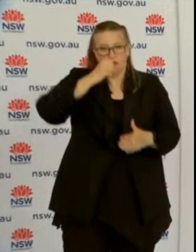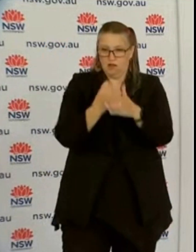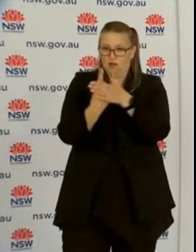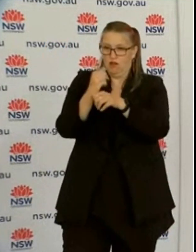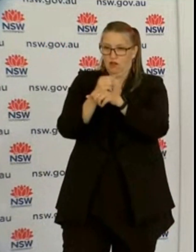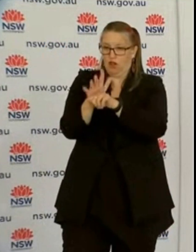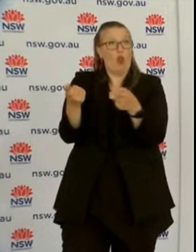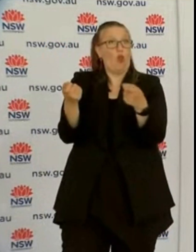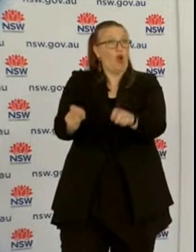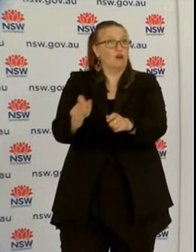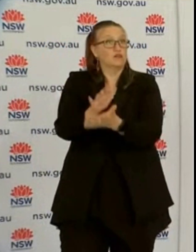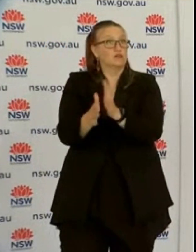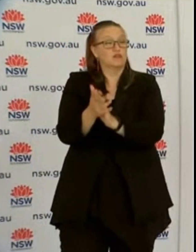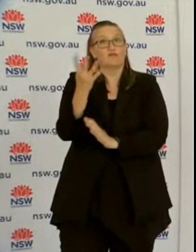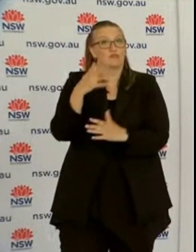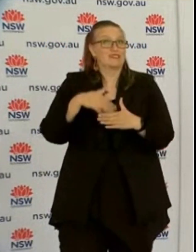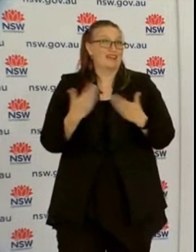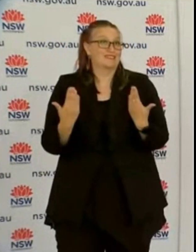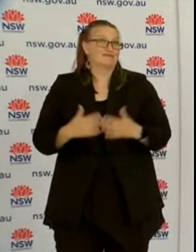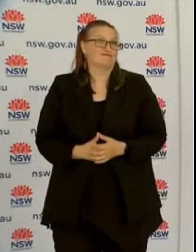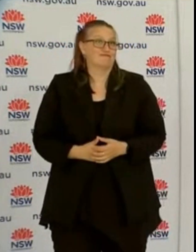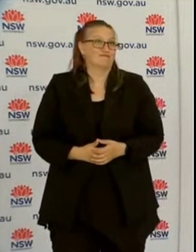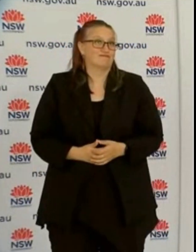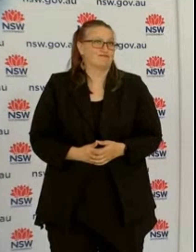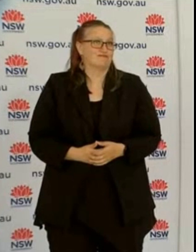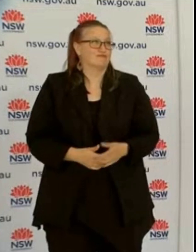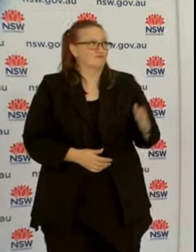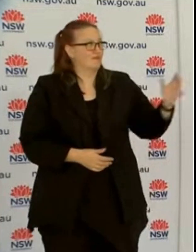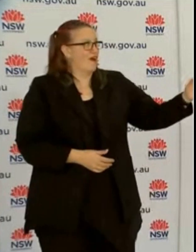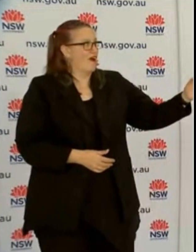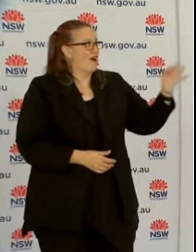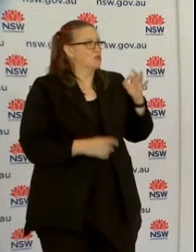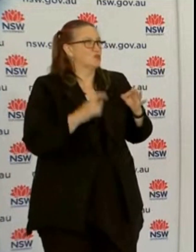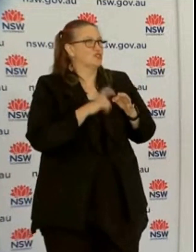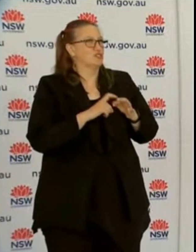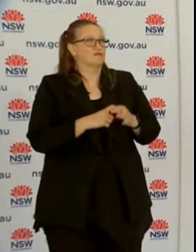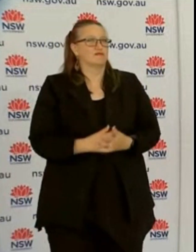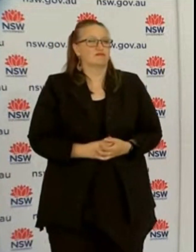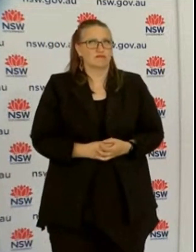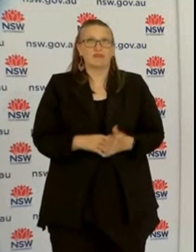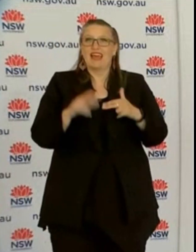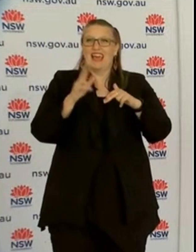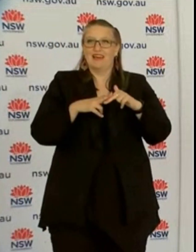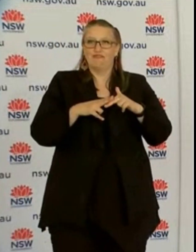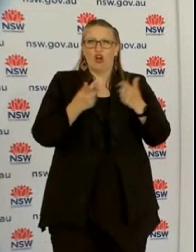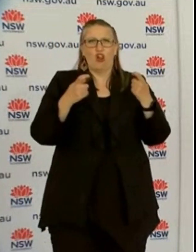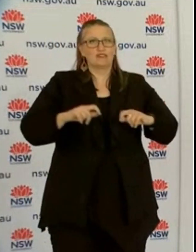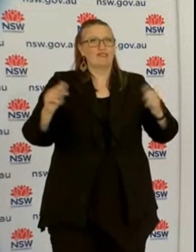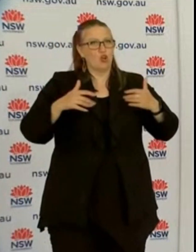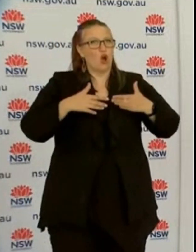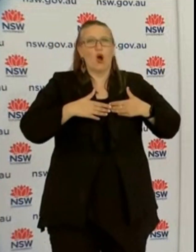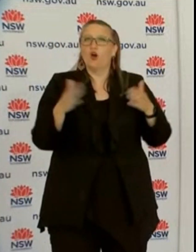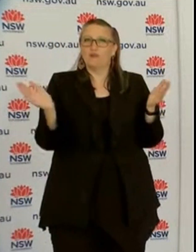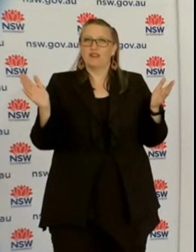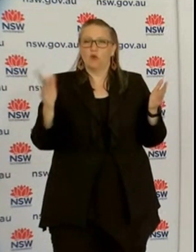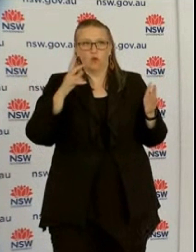14-day period, which is the incubation period. And if some regions come out of lockdown, will they return to pre-lockdown restrictions? For example,